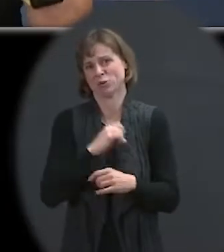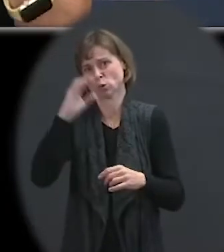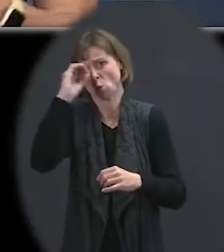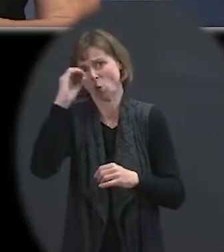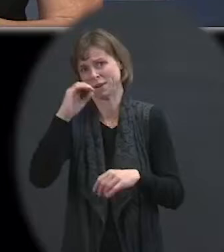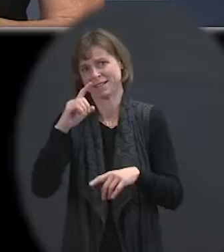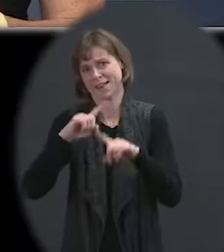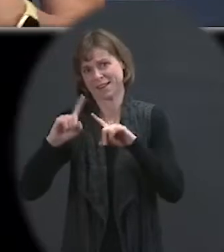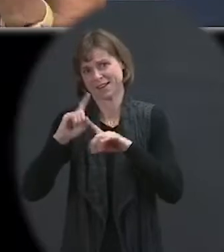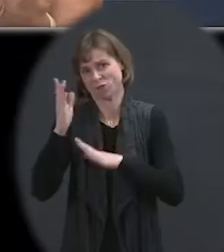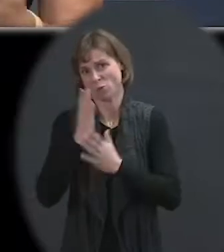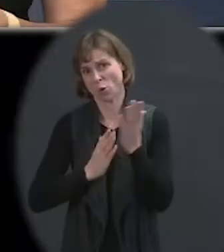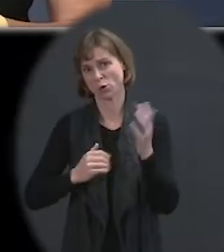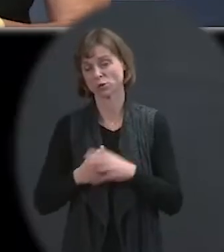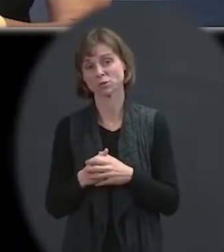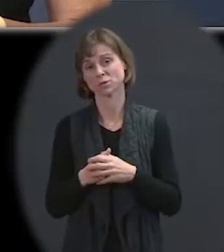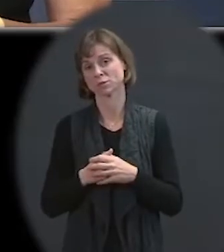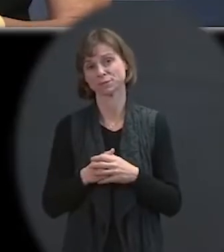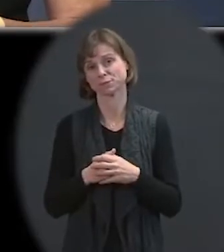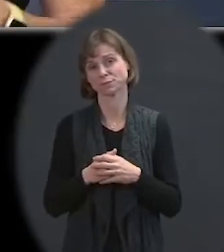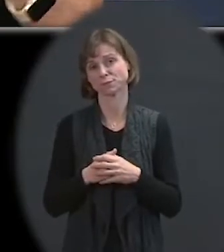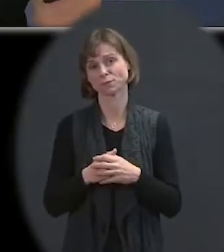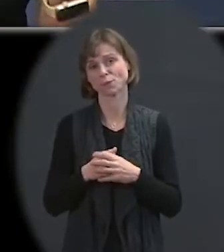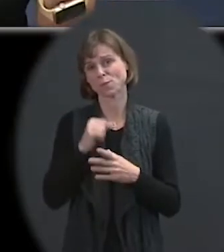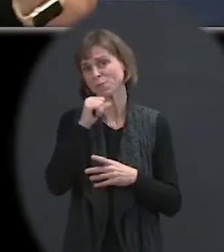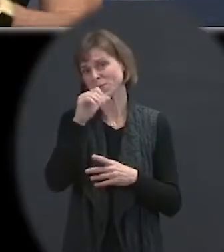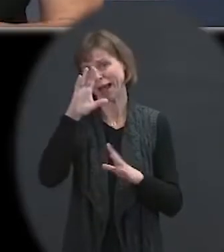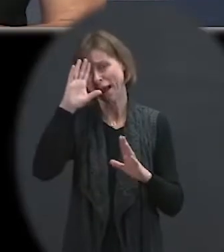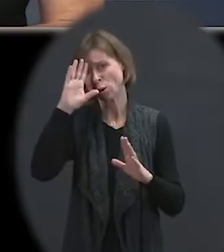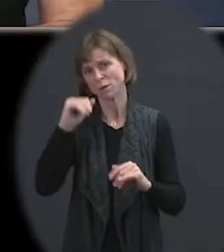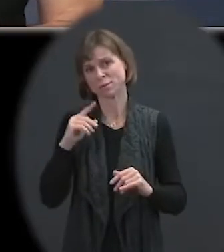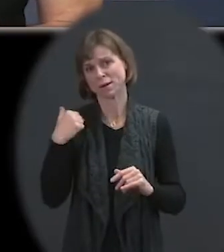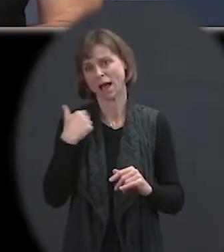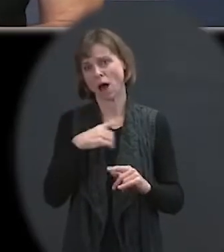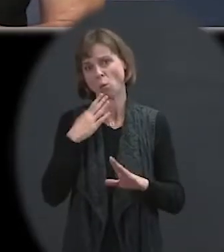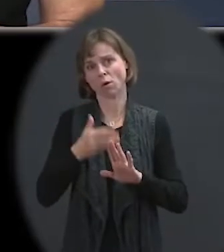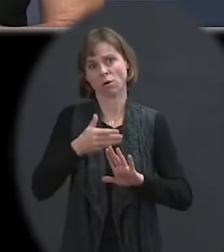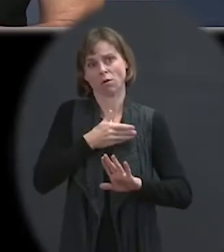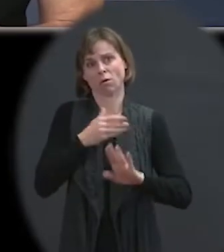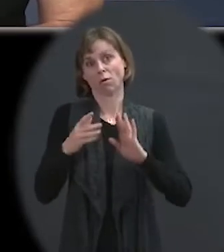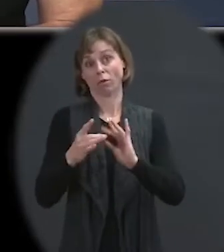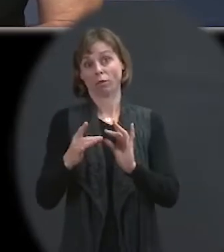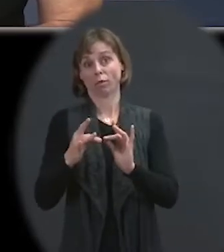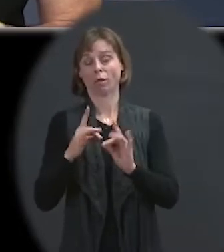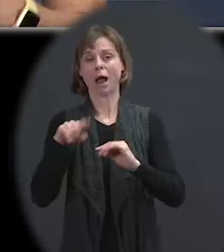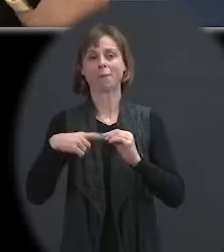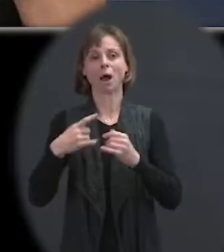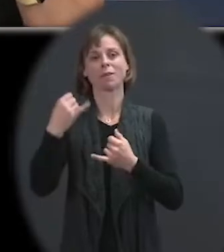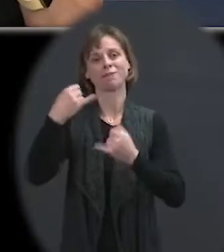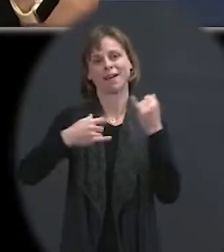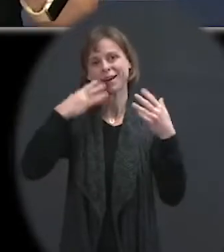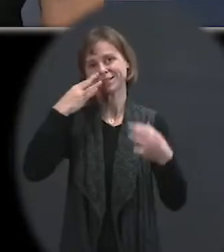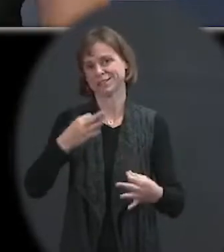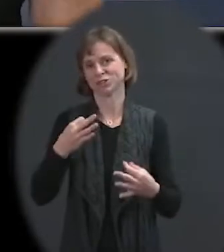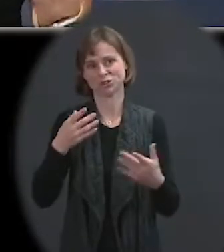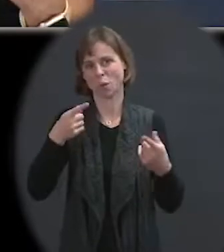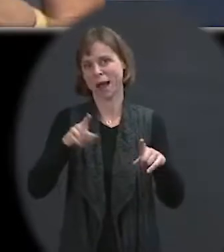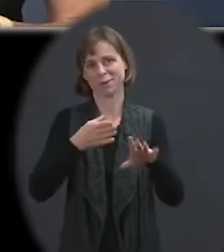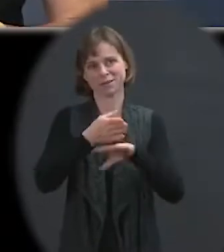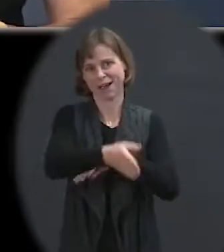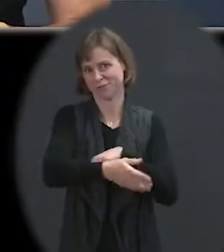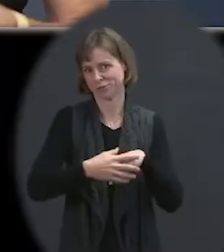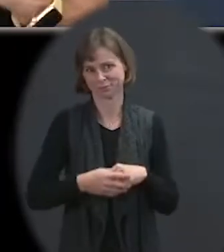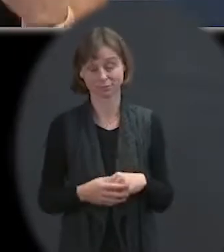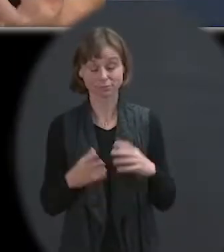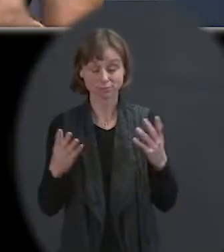I don't expect we're going to preview or make necessarily final decisions on what comes after. But as you noted, there are a number